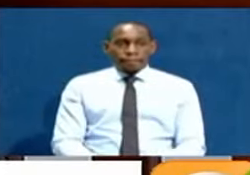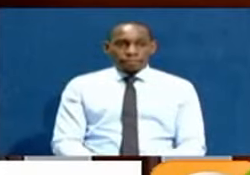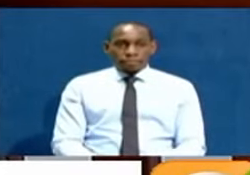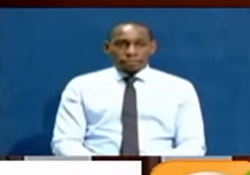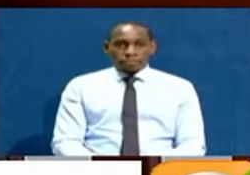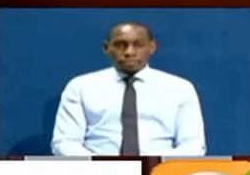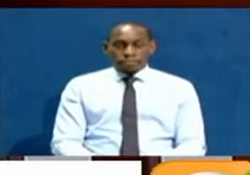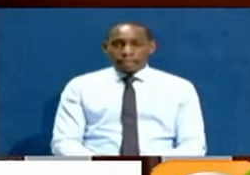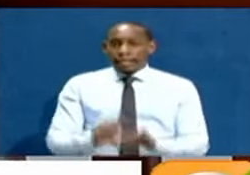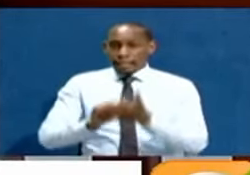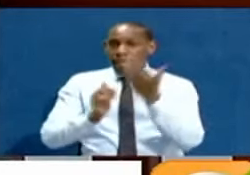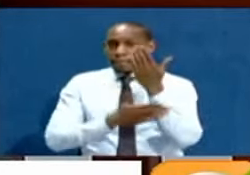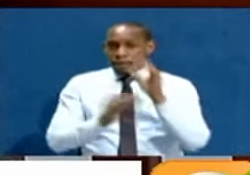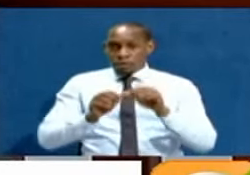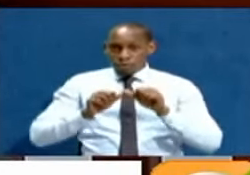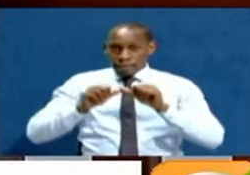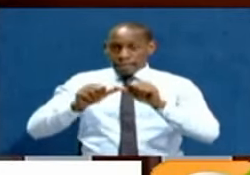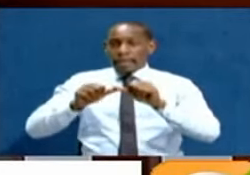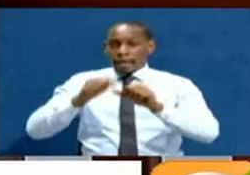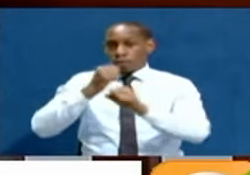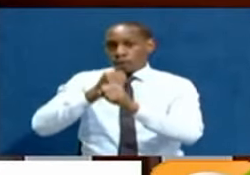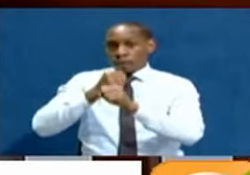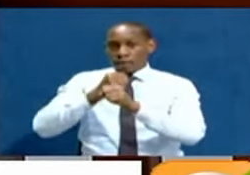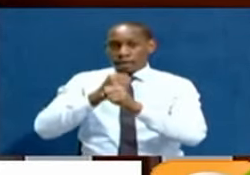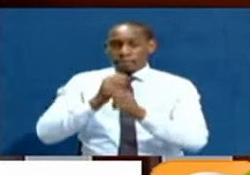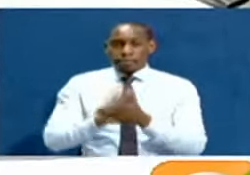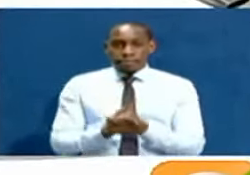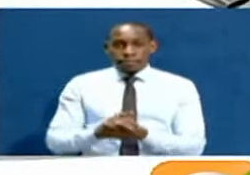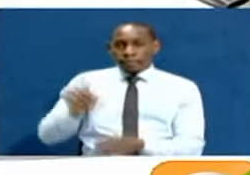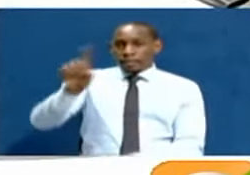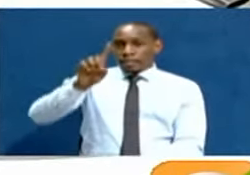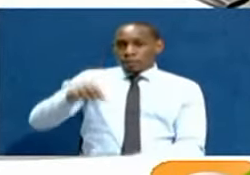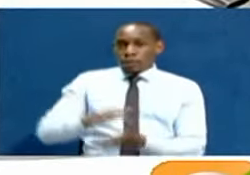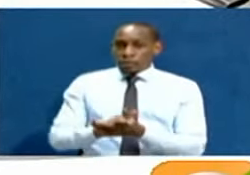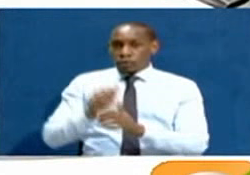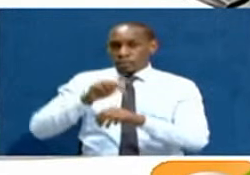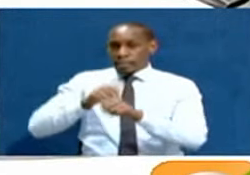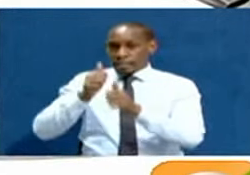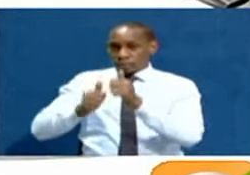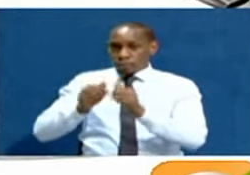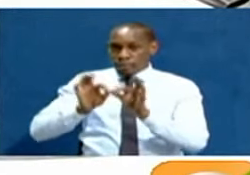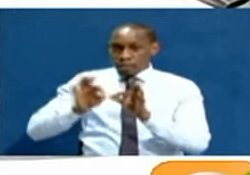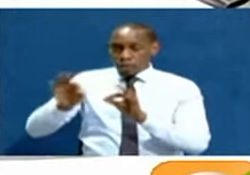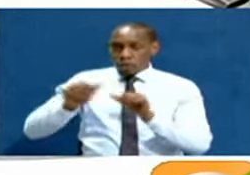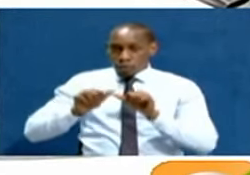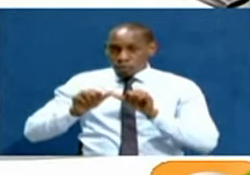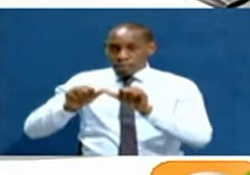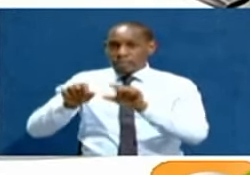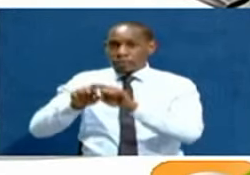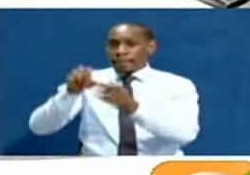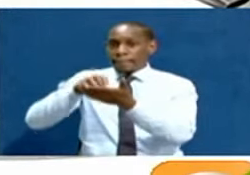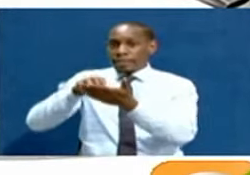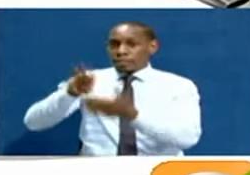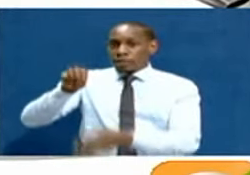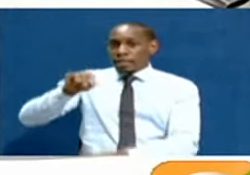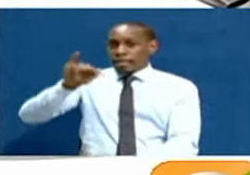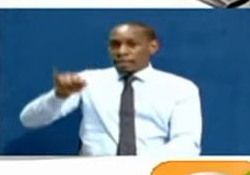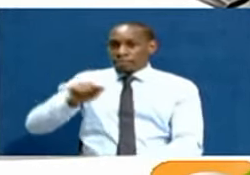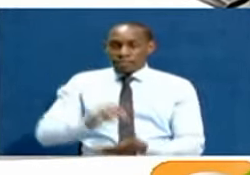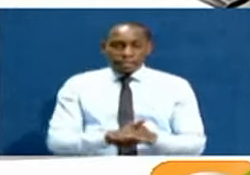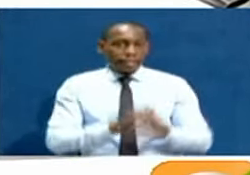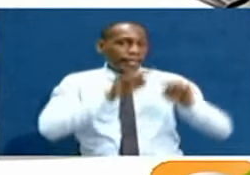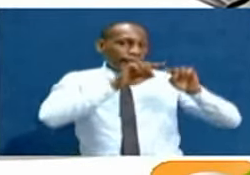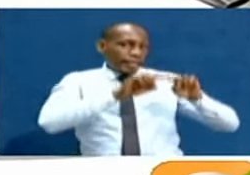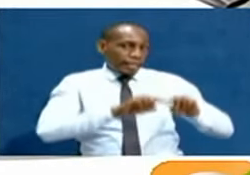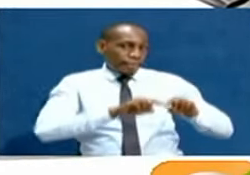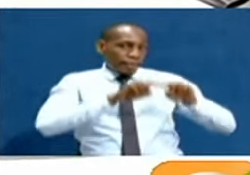not the right description, but we are hanging in there right now. Question is, how long can we hang in there, Michael? Look, it depends